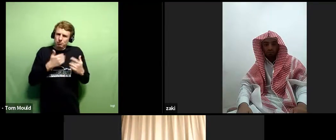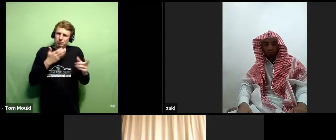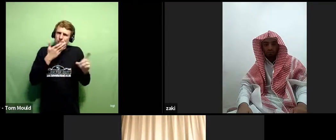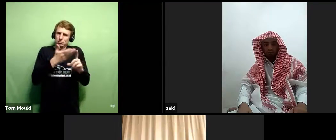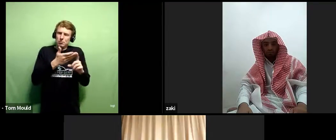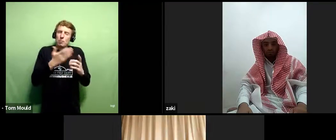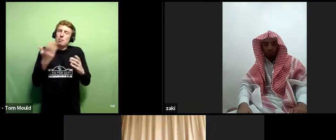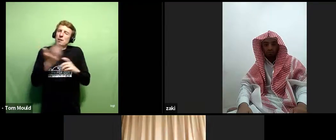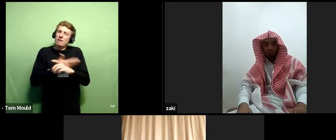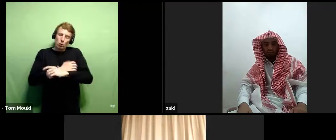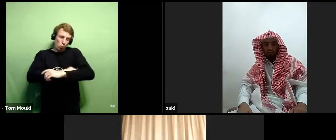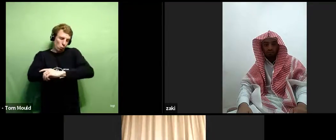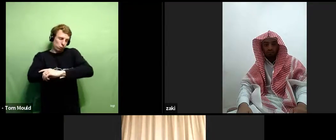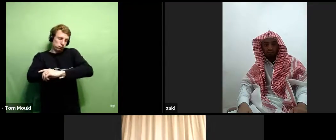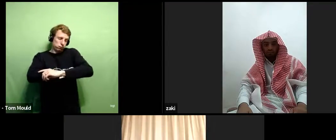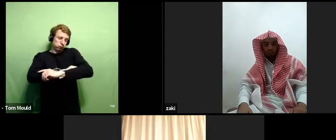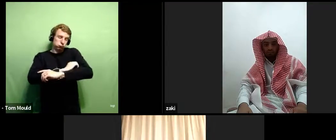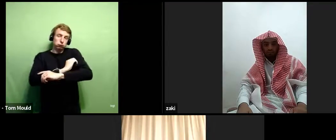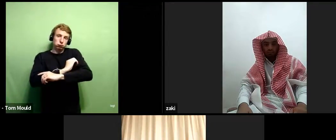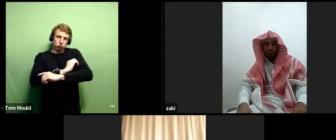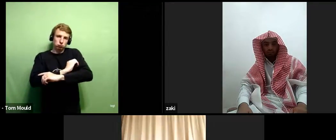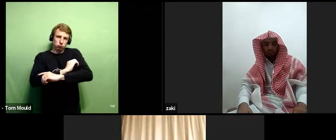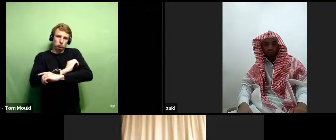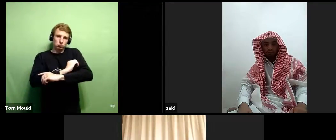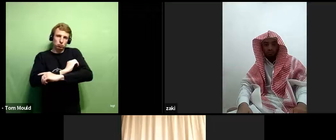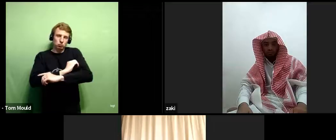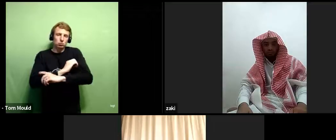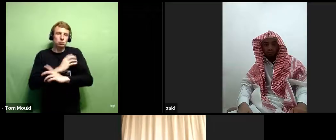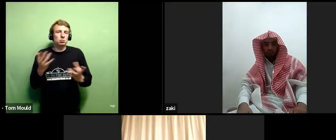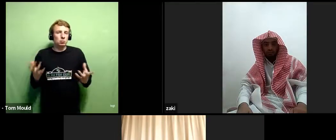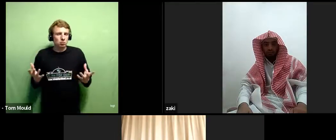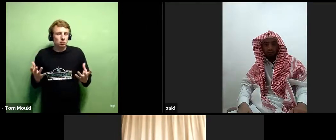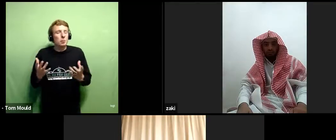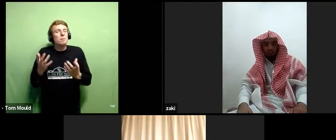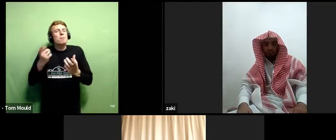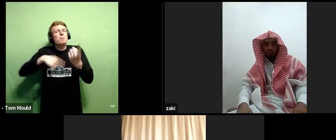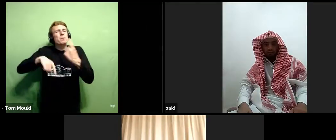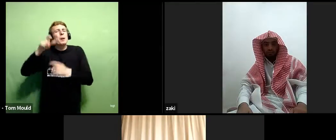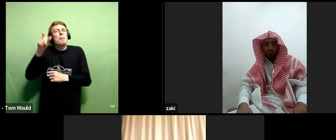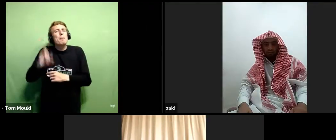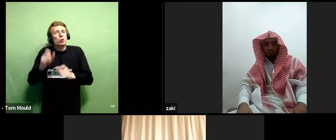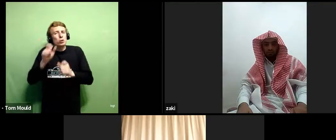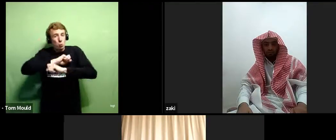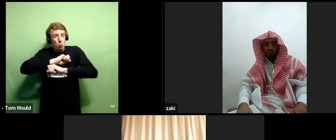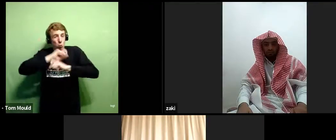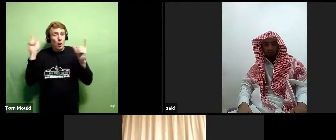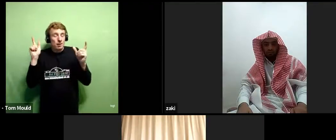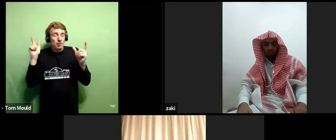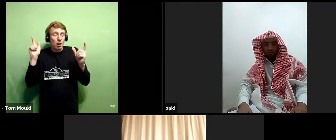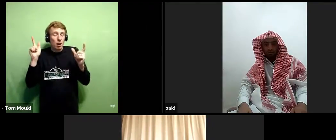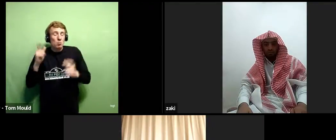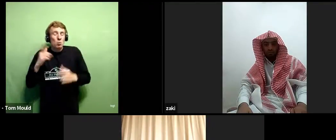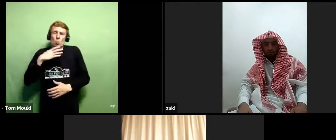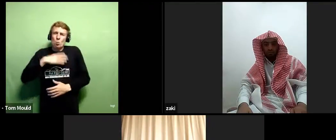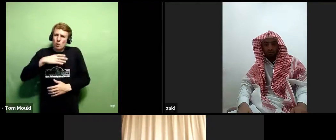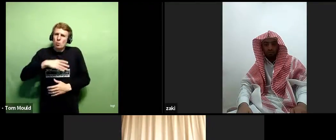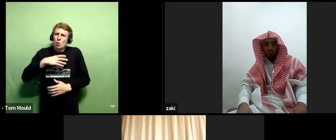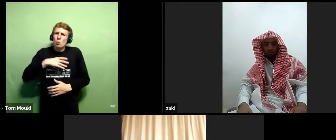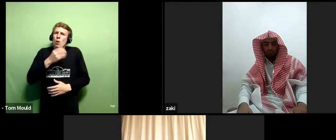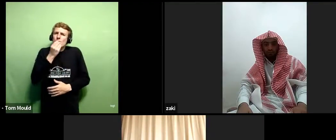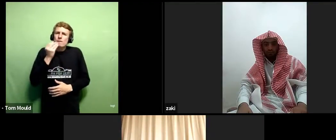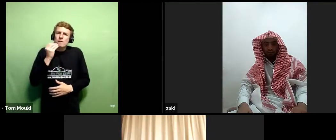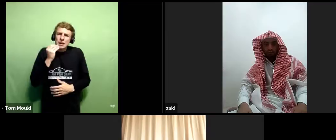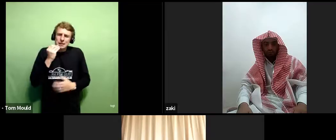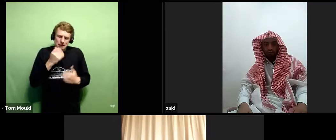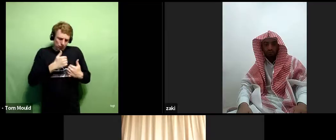whoever wakes up and then the Fajr has broken and they want to fast and their